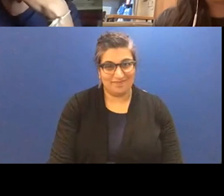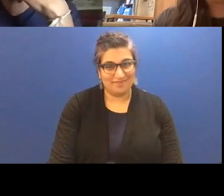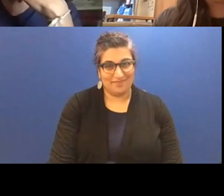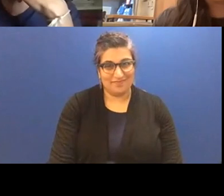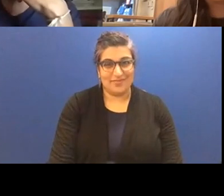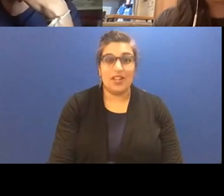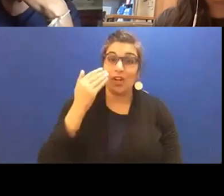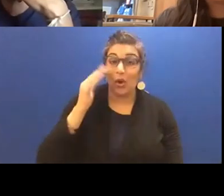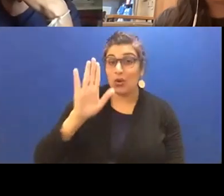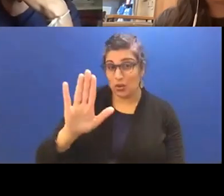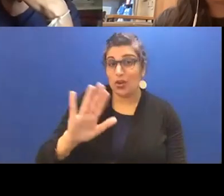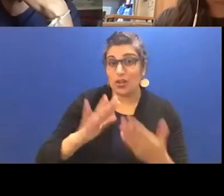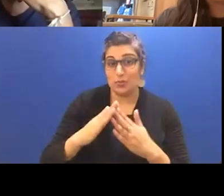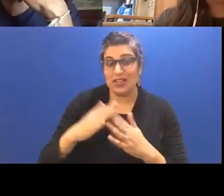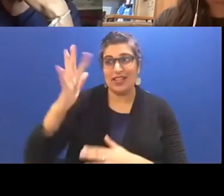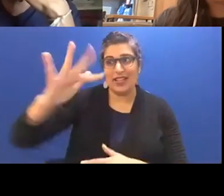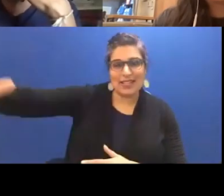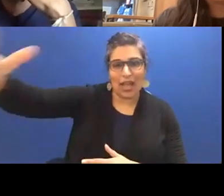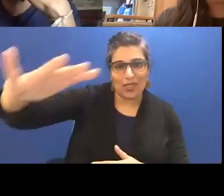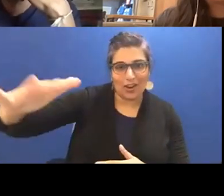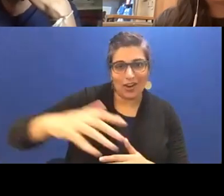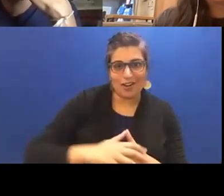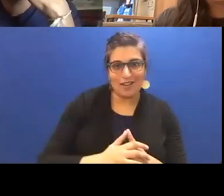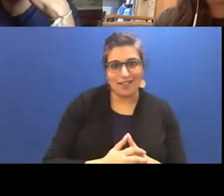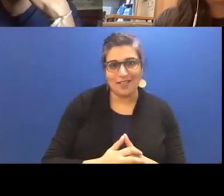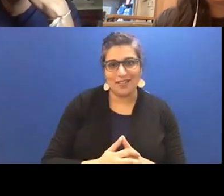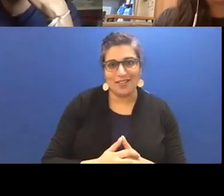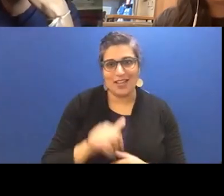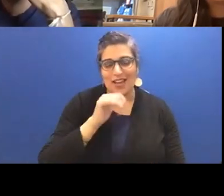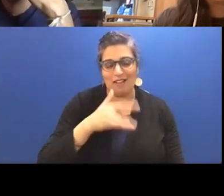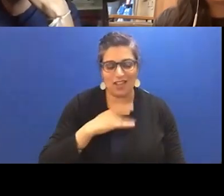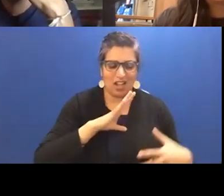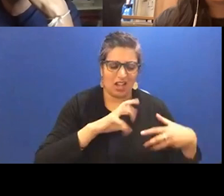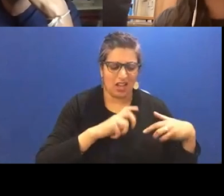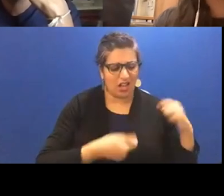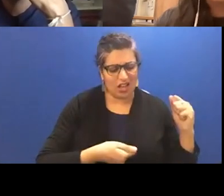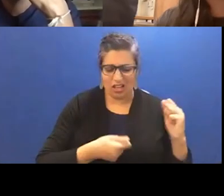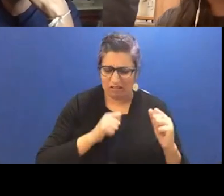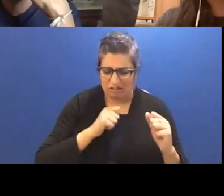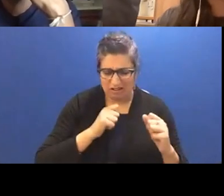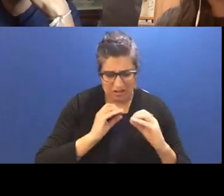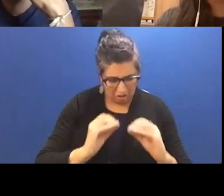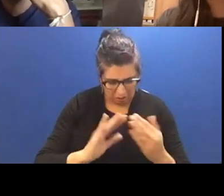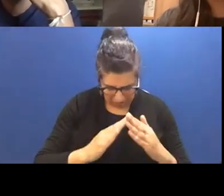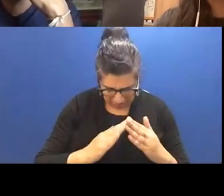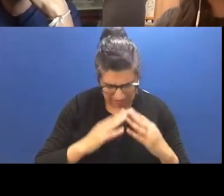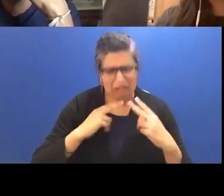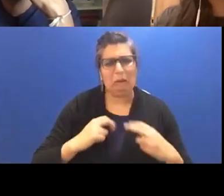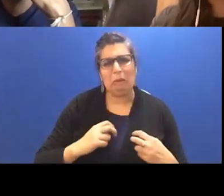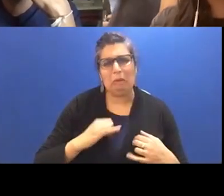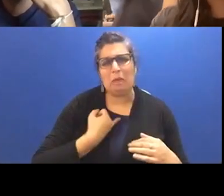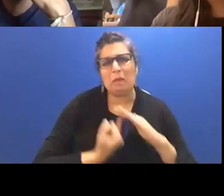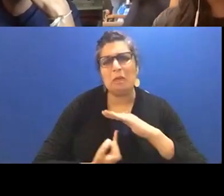knowing that your community is out there and not kind of getting disheartened at the lack of it. We think a lot about when we do